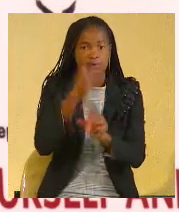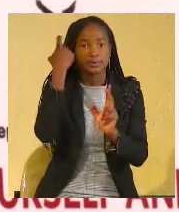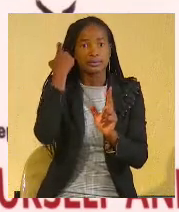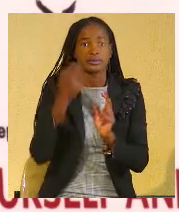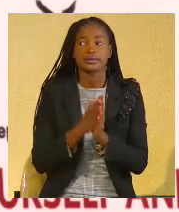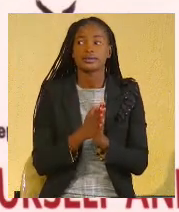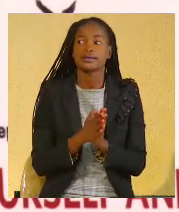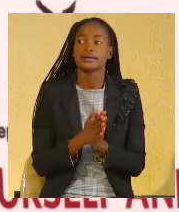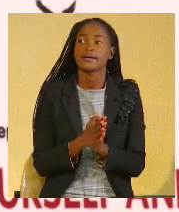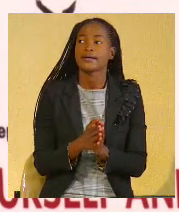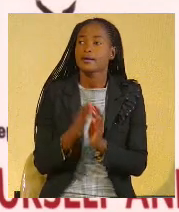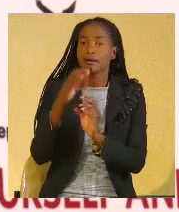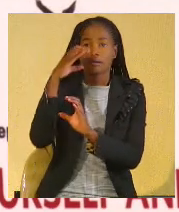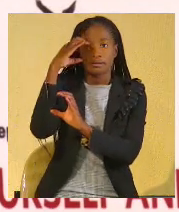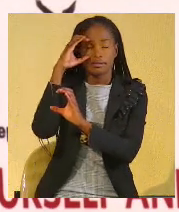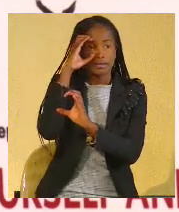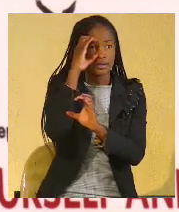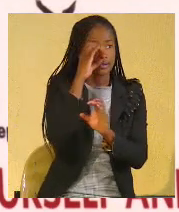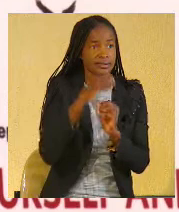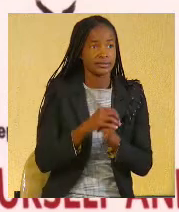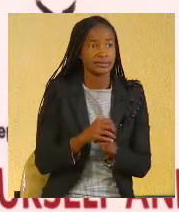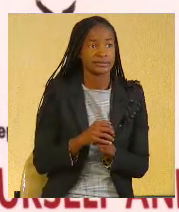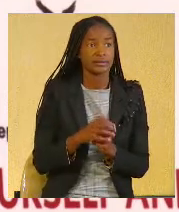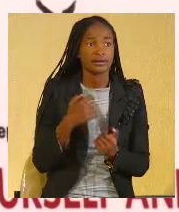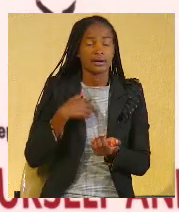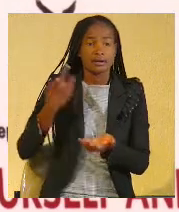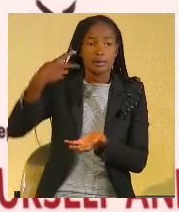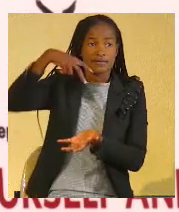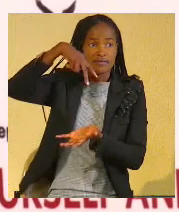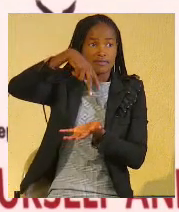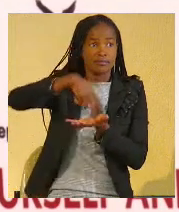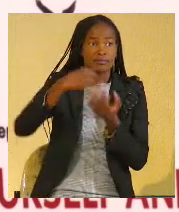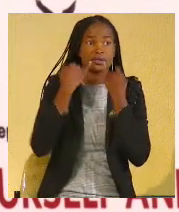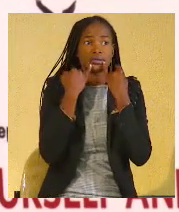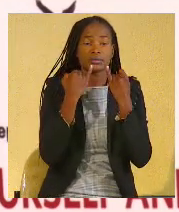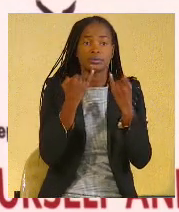members of the media. I stand here to communicate to you